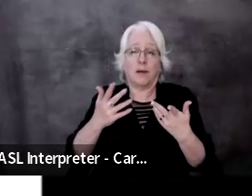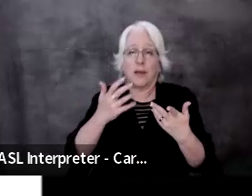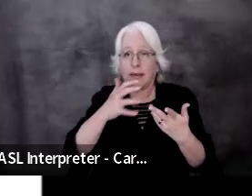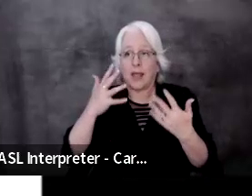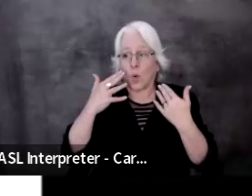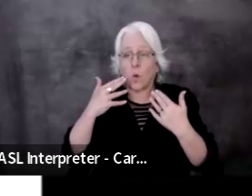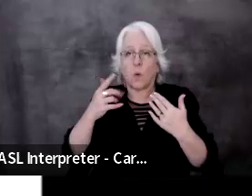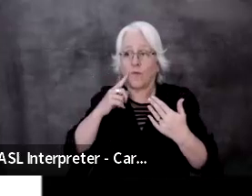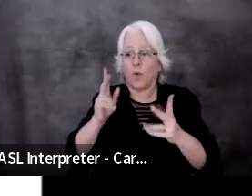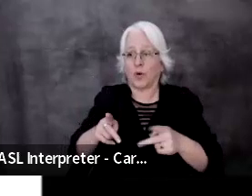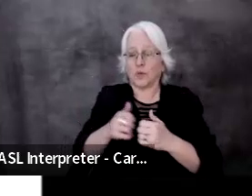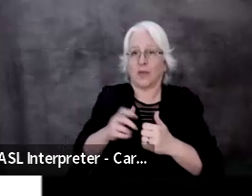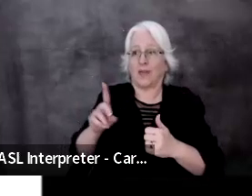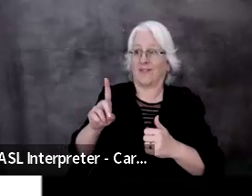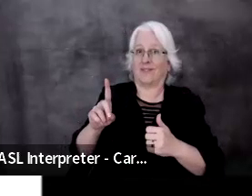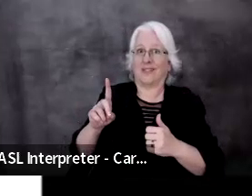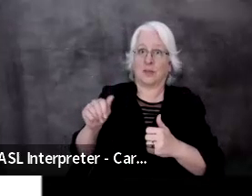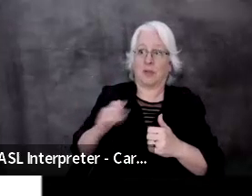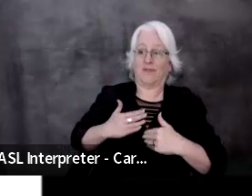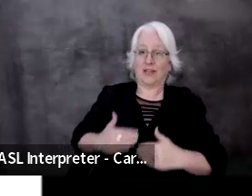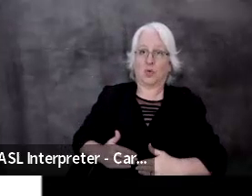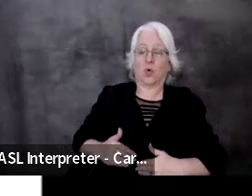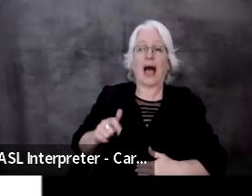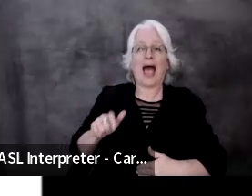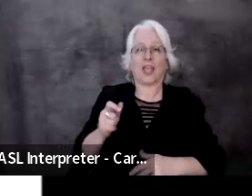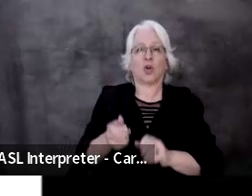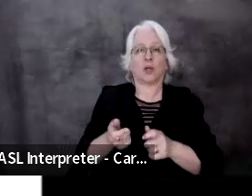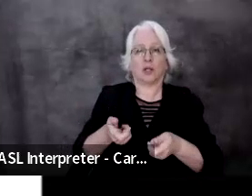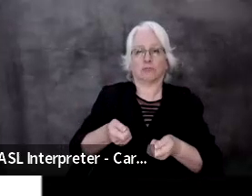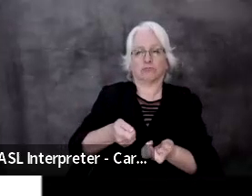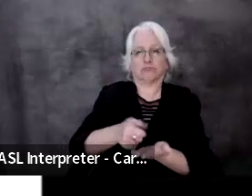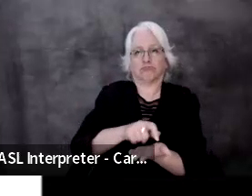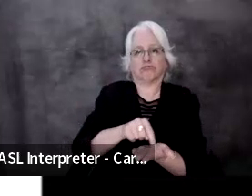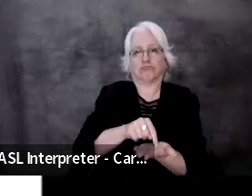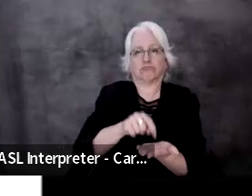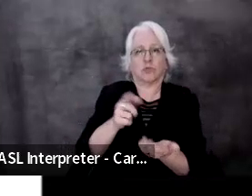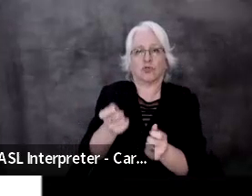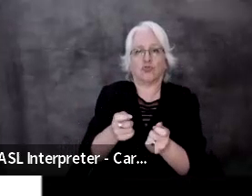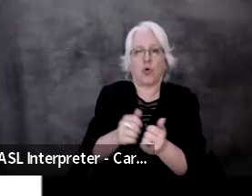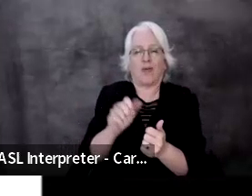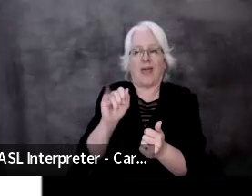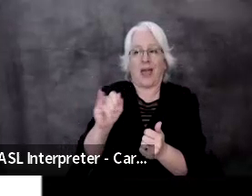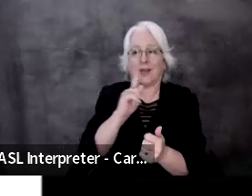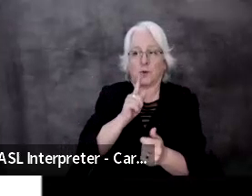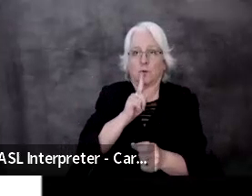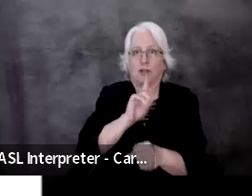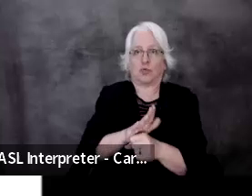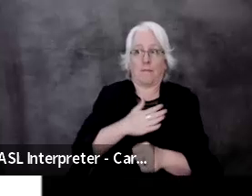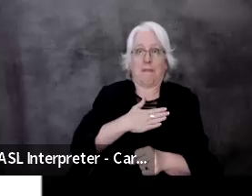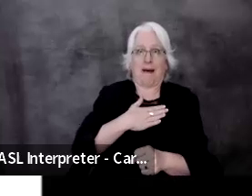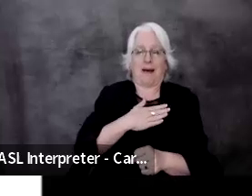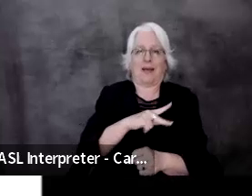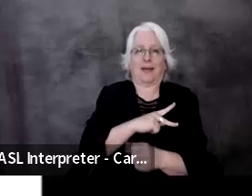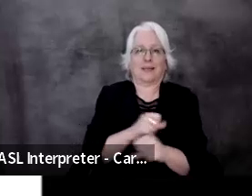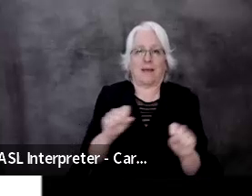able to use that AI to ensure my own safety. Then with cameras, I